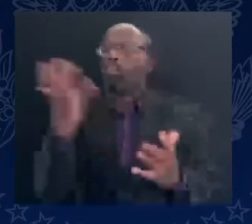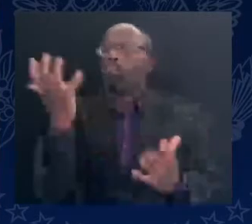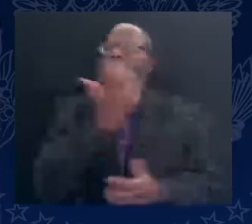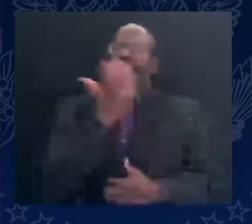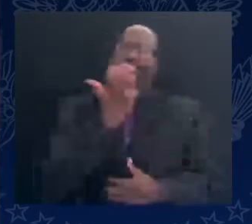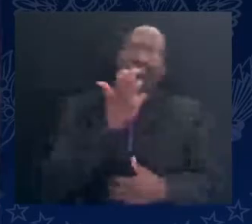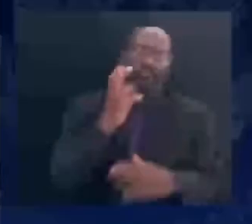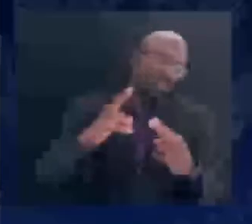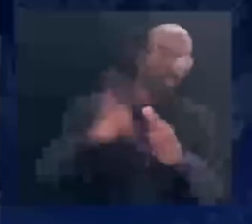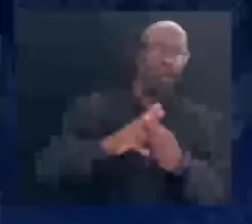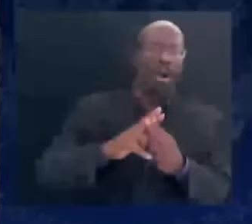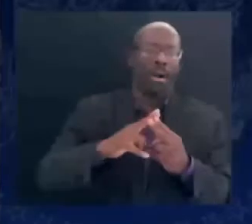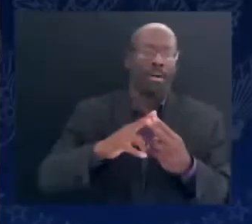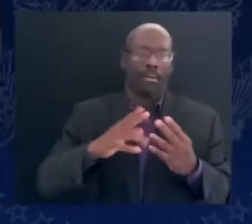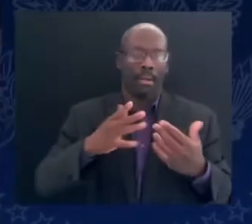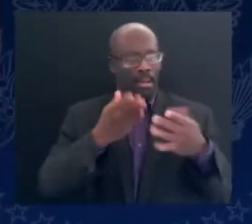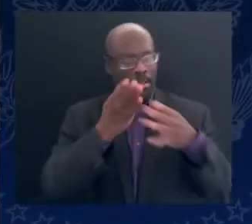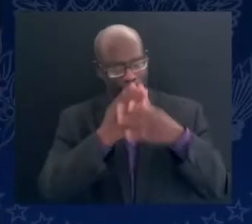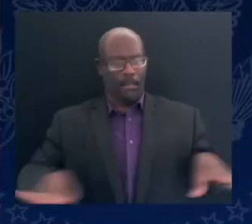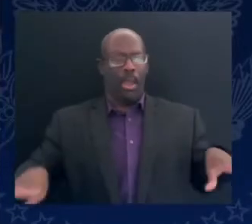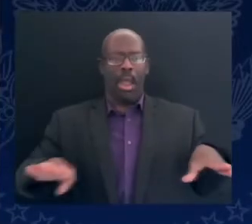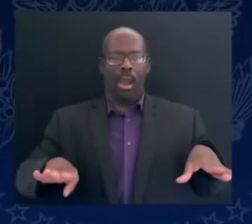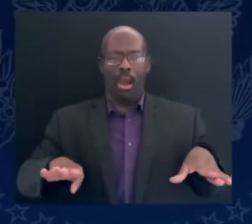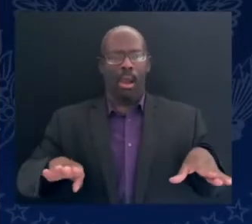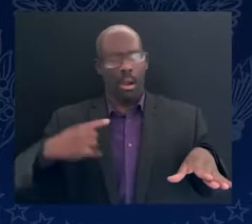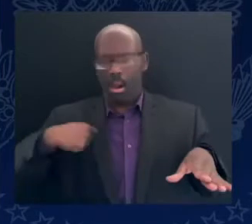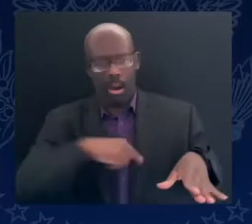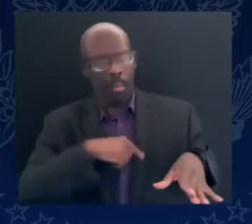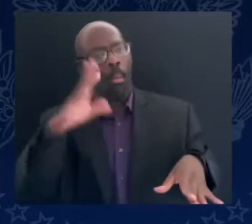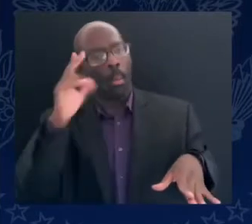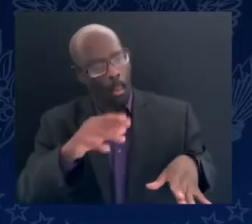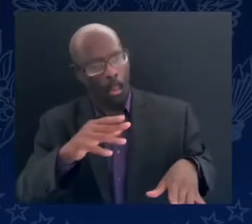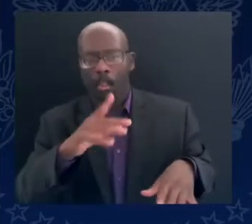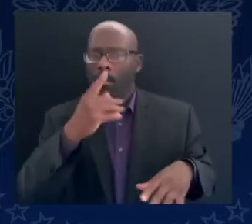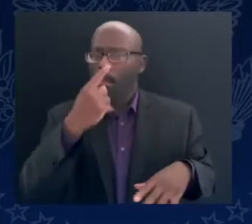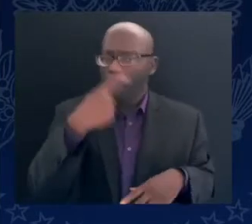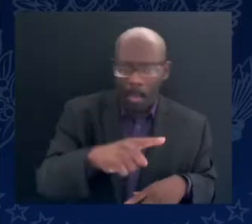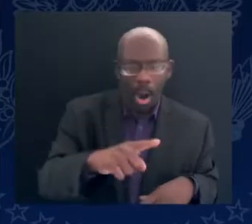mind. I hope you don't mind. What I put down in the